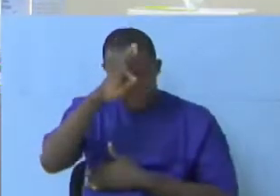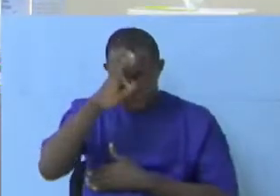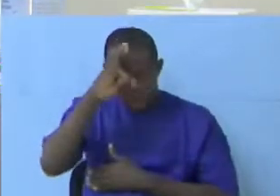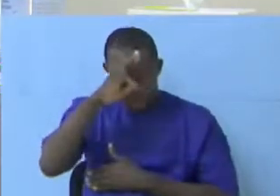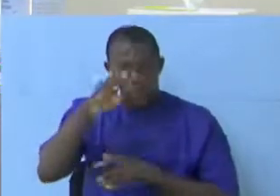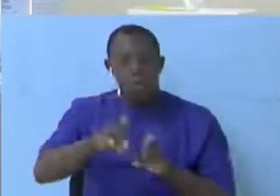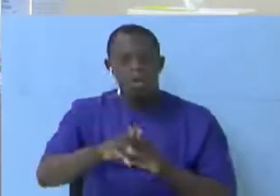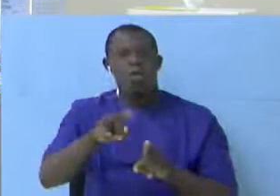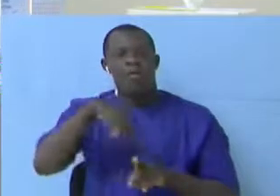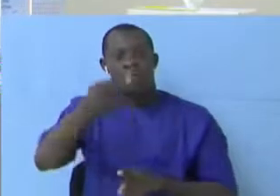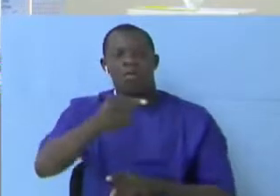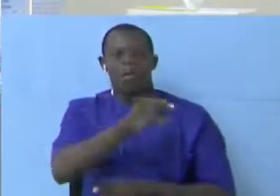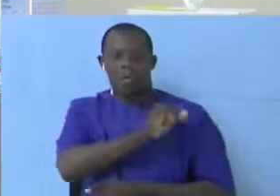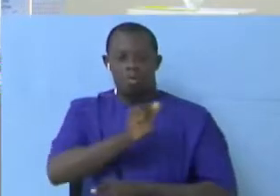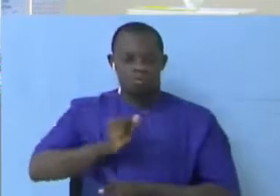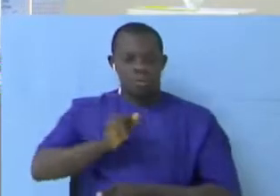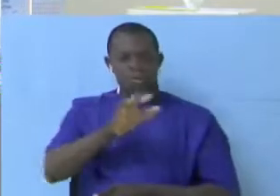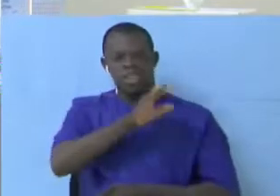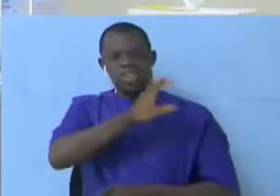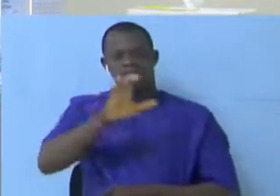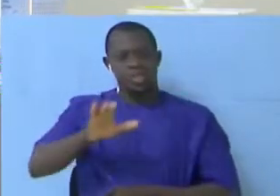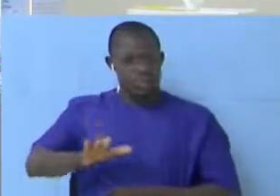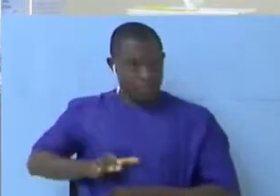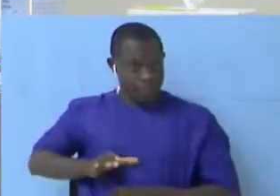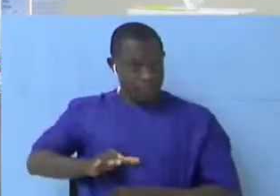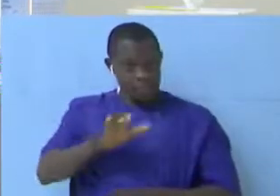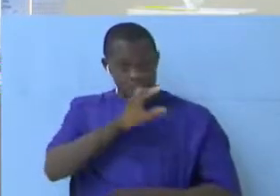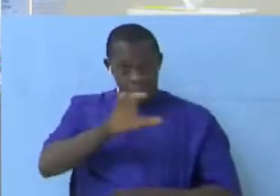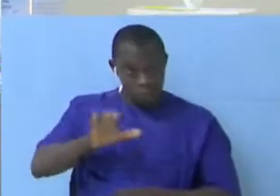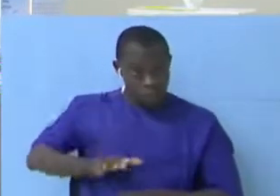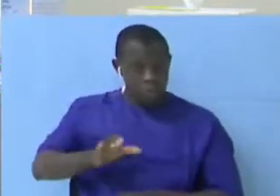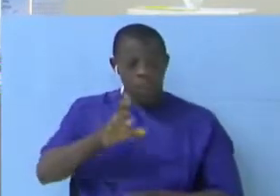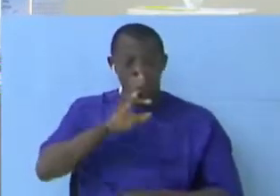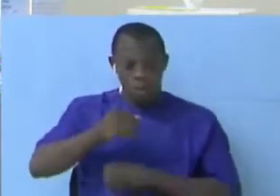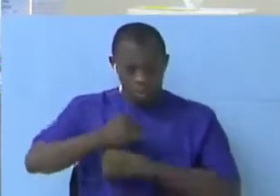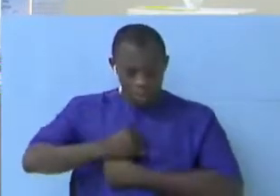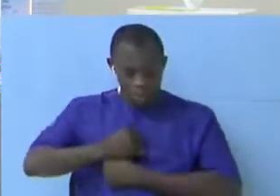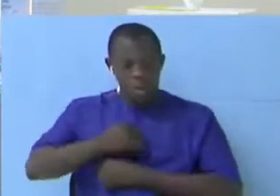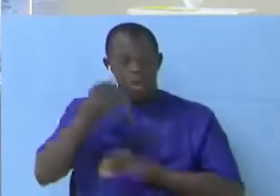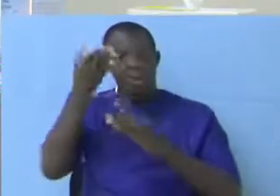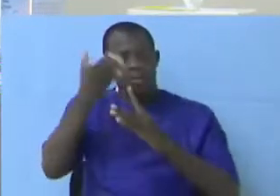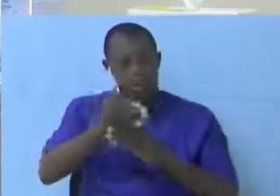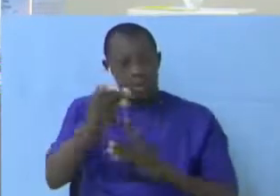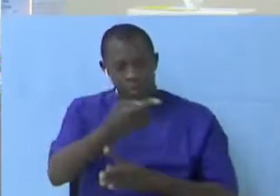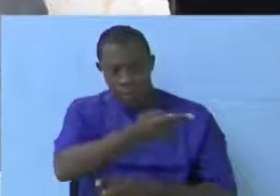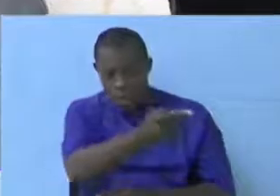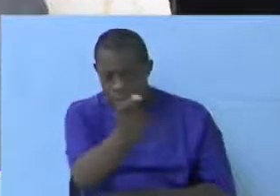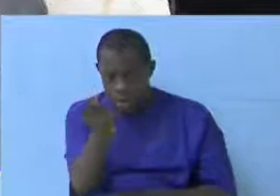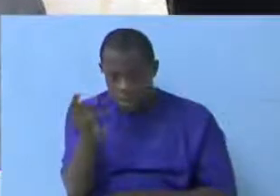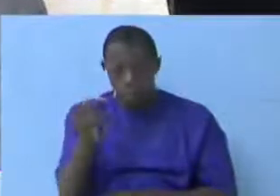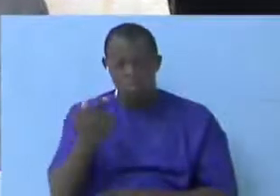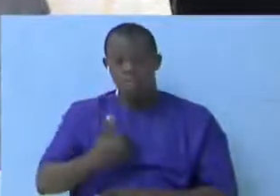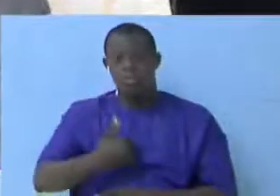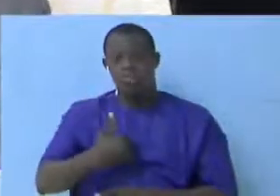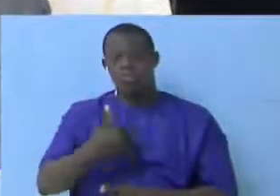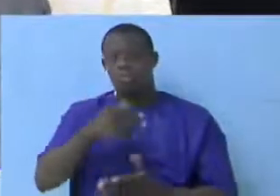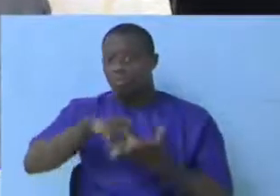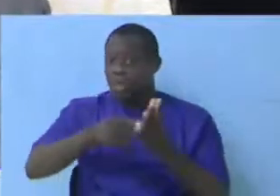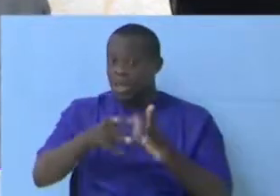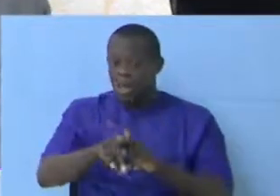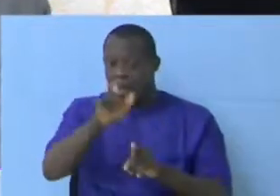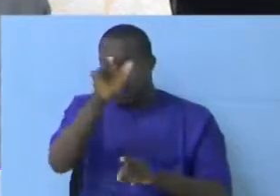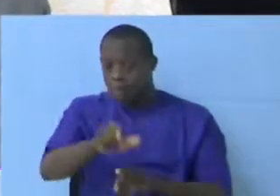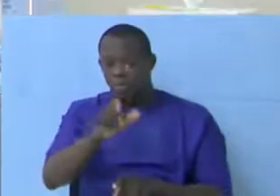our service chiefs to believe that these people were mercenaries? What was science for no ko dalila teje